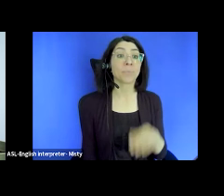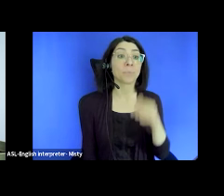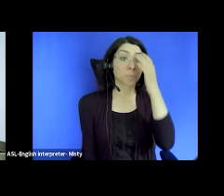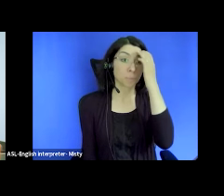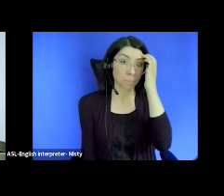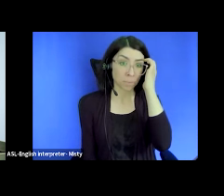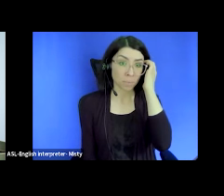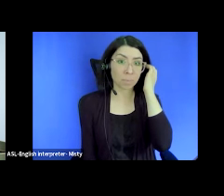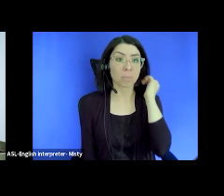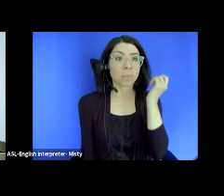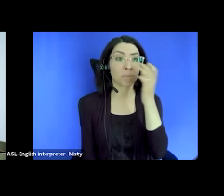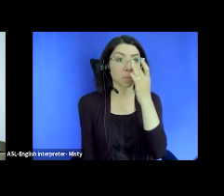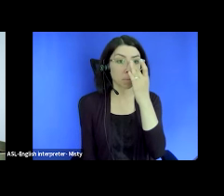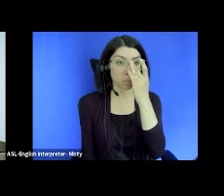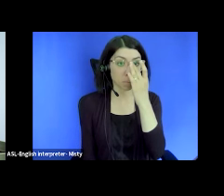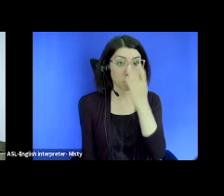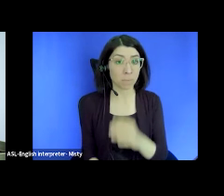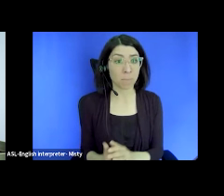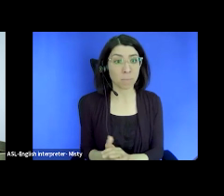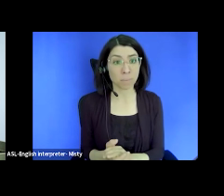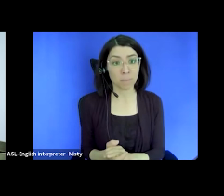this out using a thought diary.